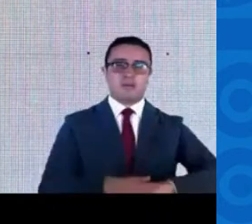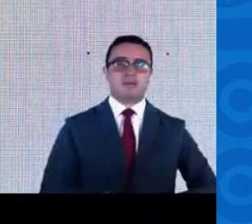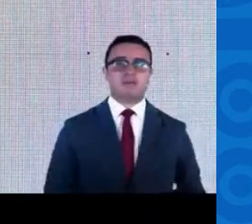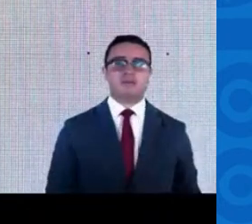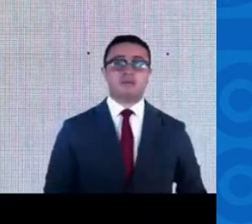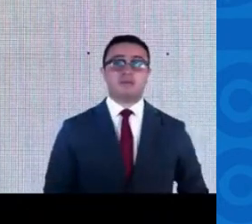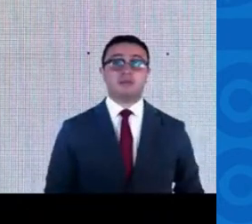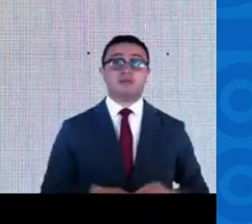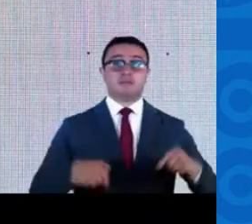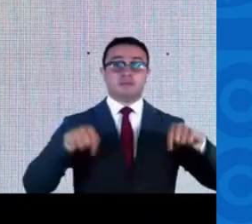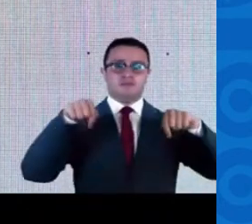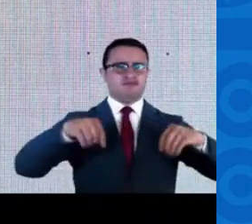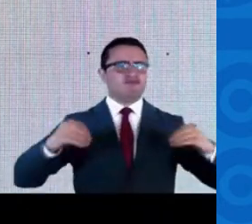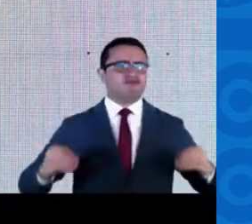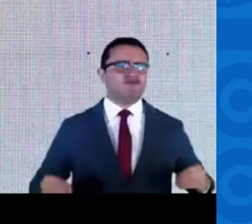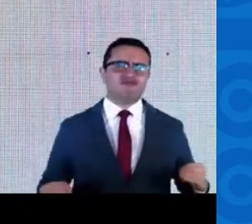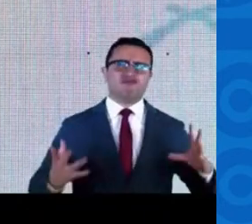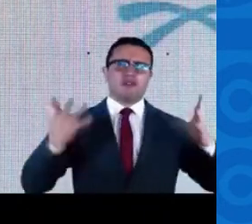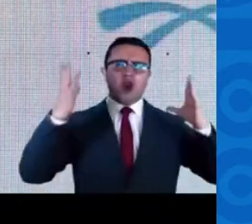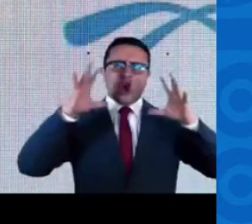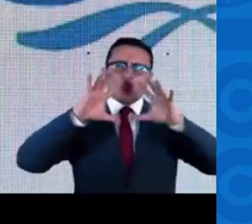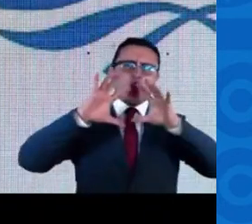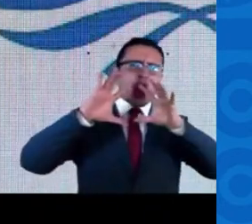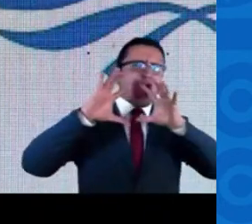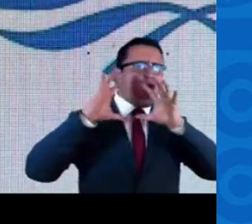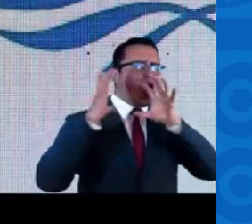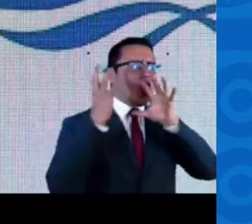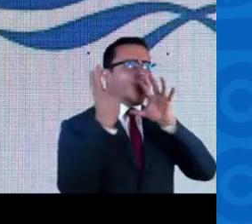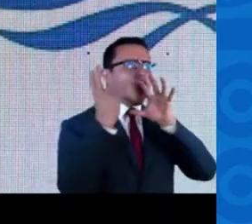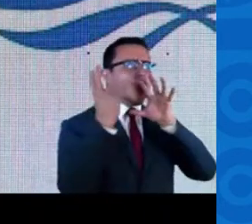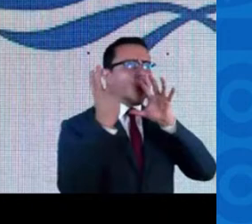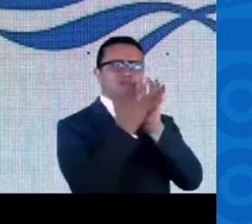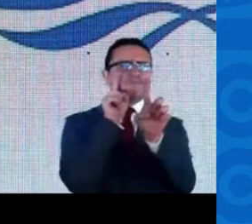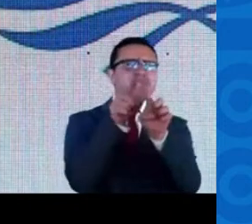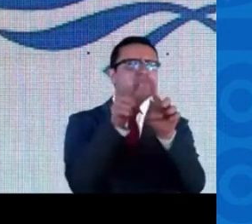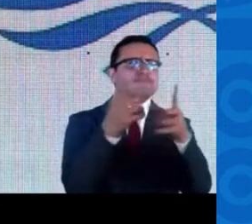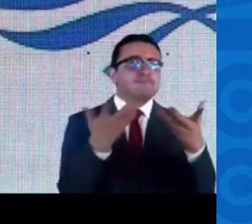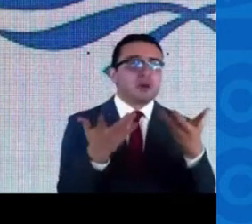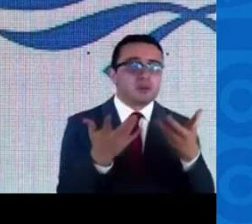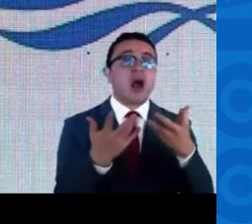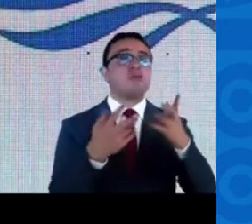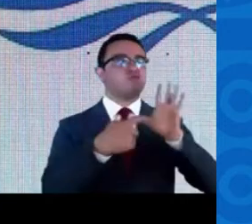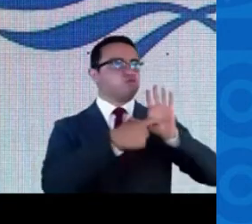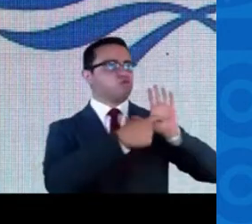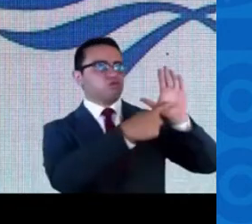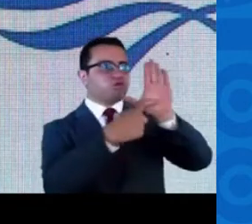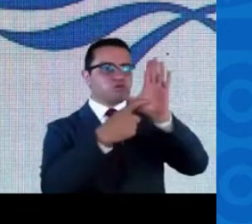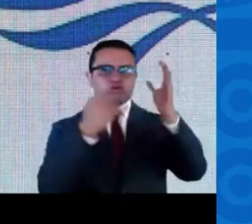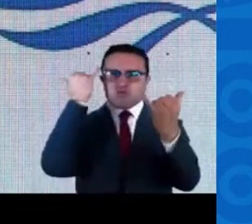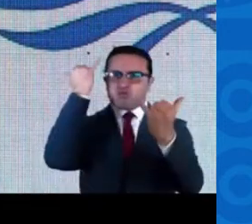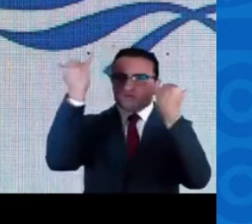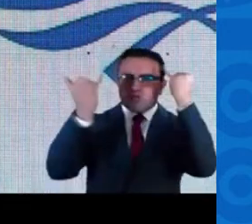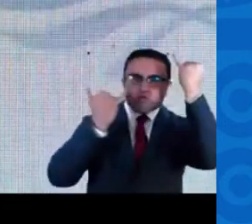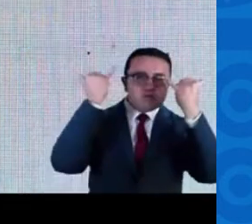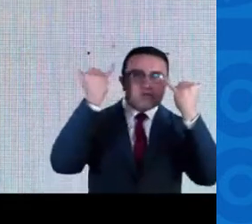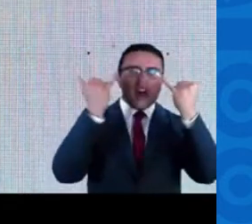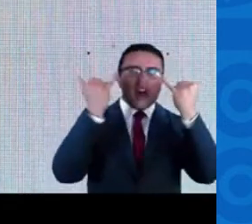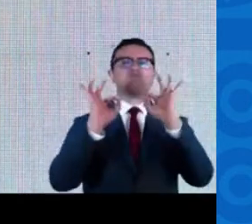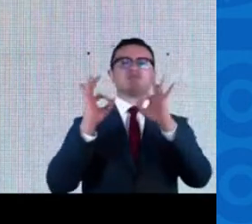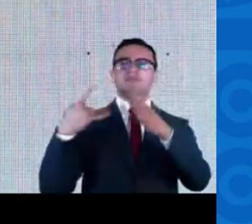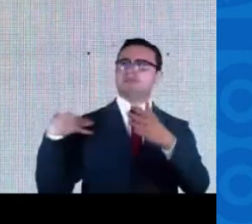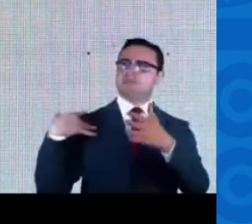program. This is a global event to commemorate the commitments and to talk about